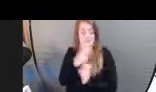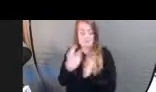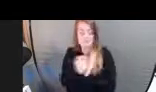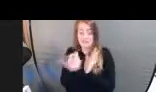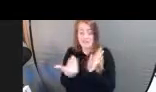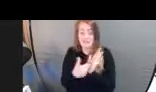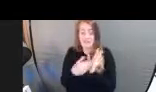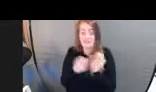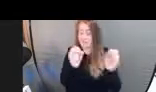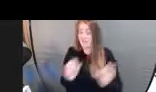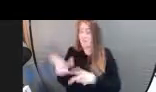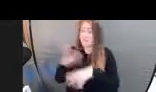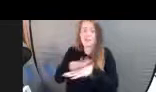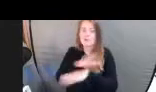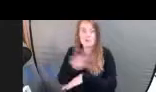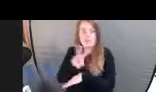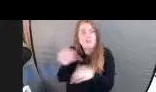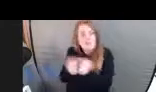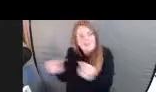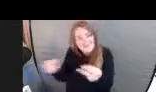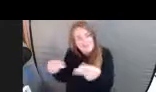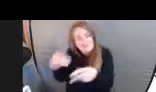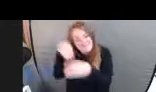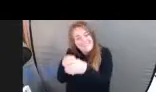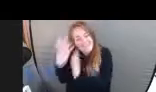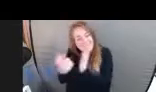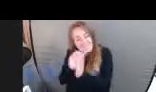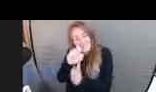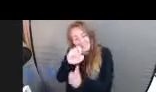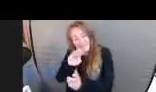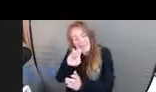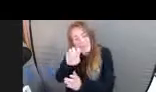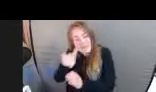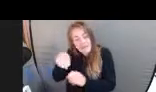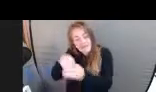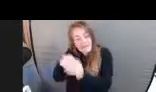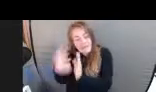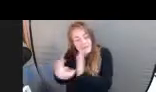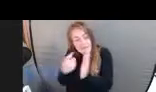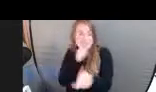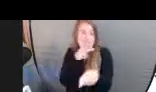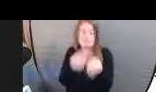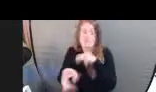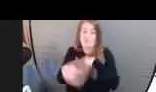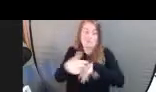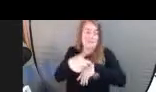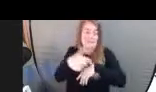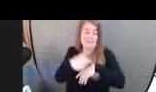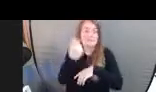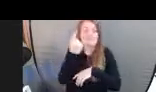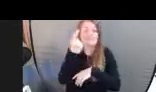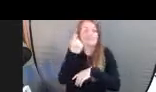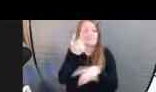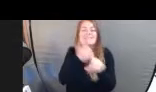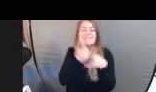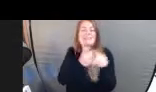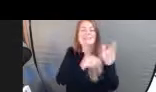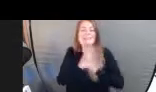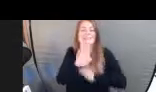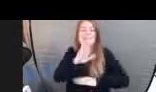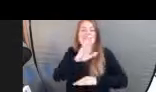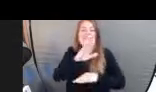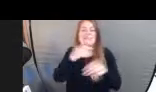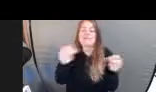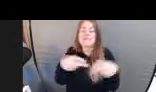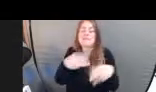can re-upload it on your website with captions. Now, it takes no time at all. The AI generates the captions for you,